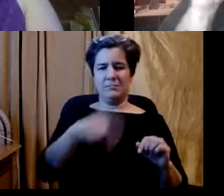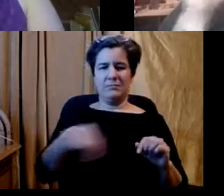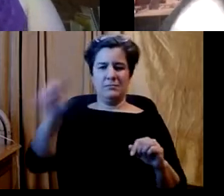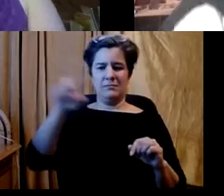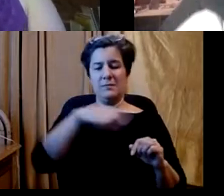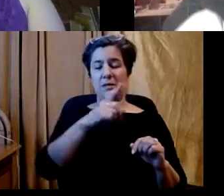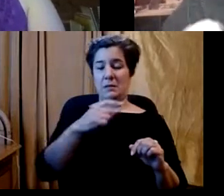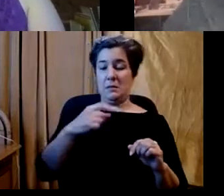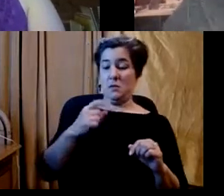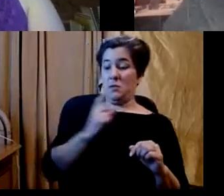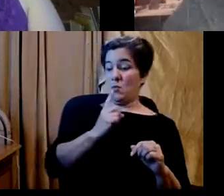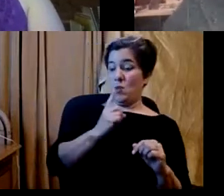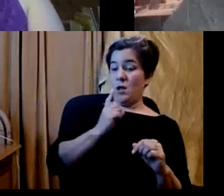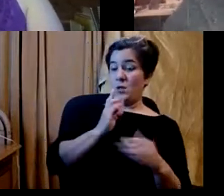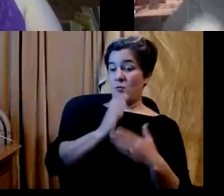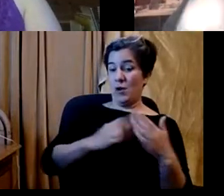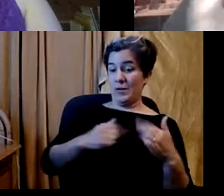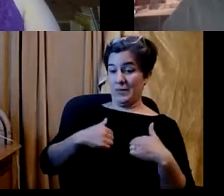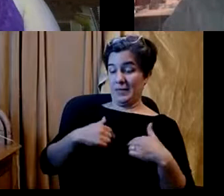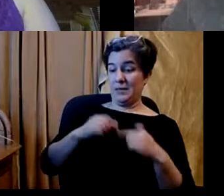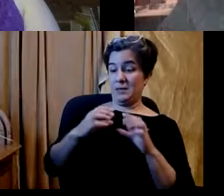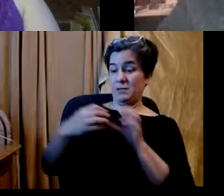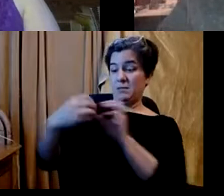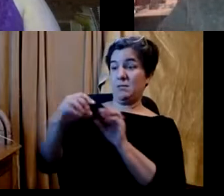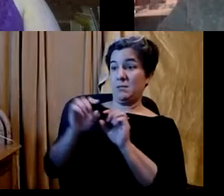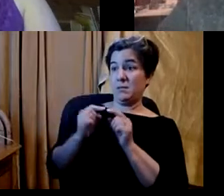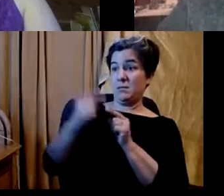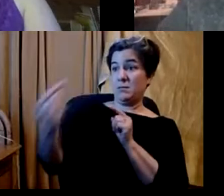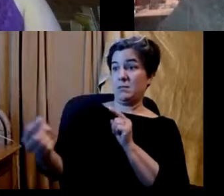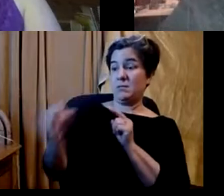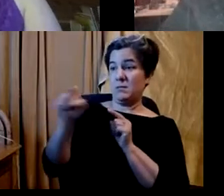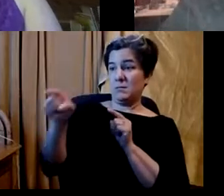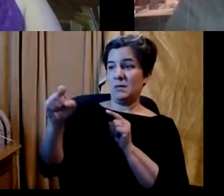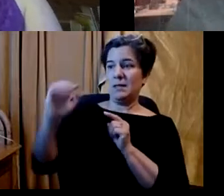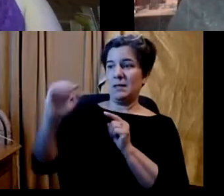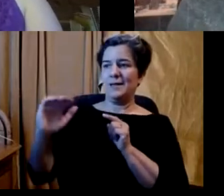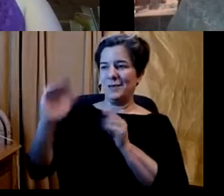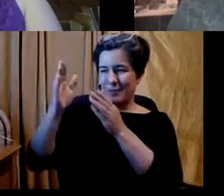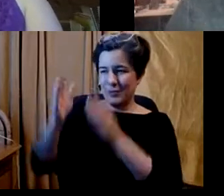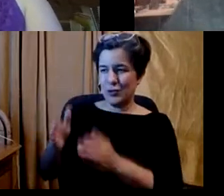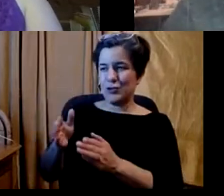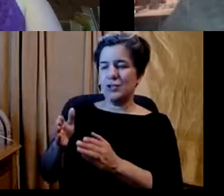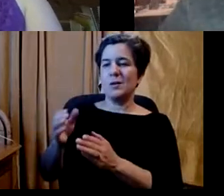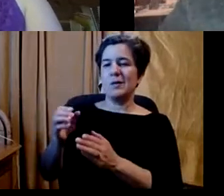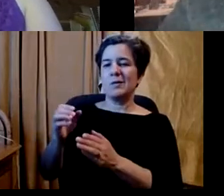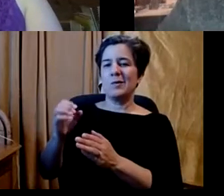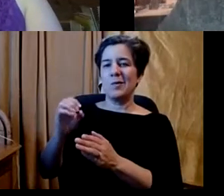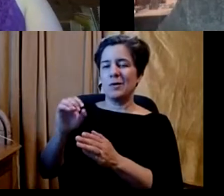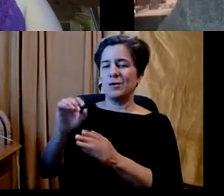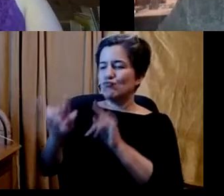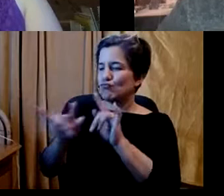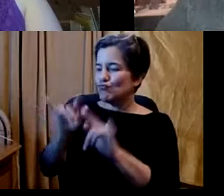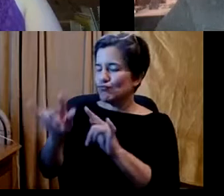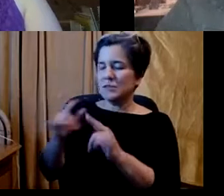your person is in the other half. Now, whether it's your little inner person and you want to send them all kinds of love and tell them how you wish you were there for